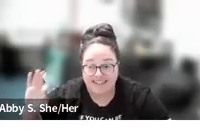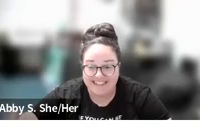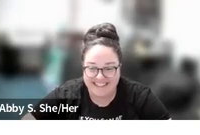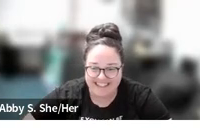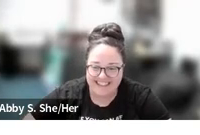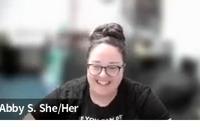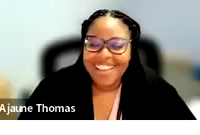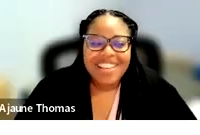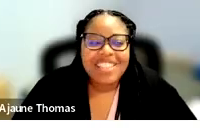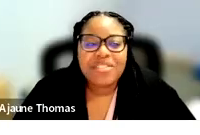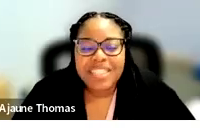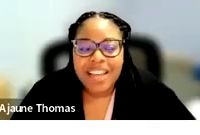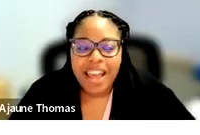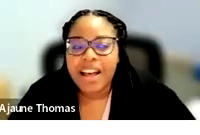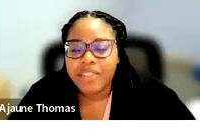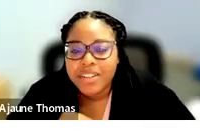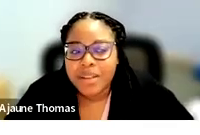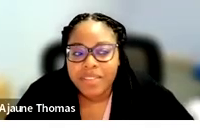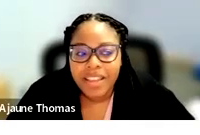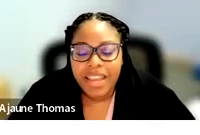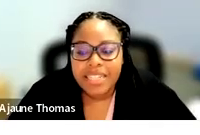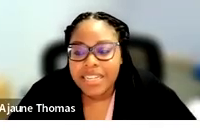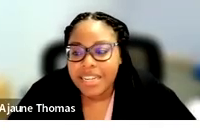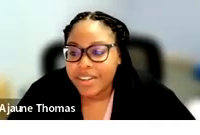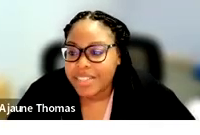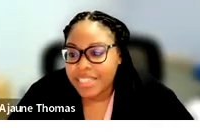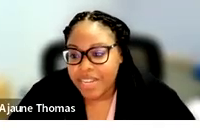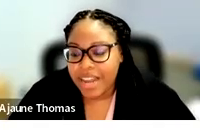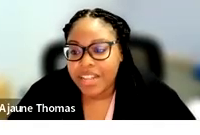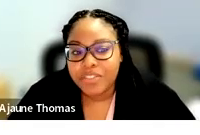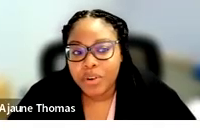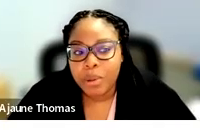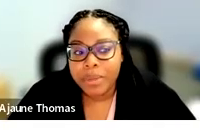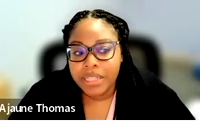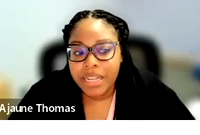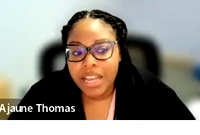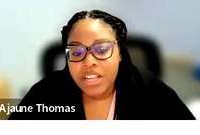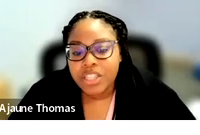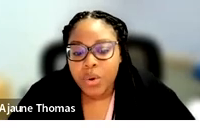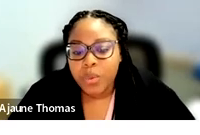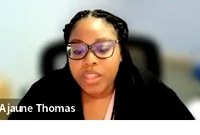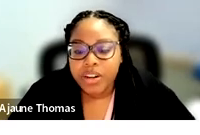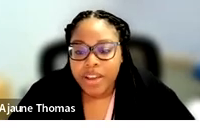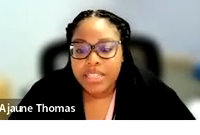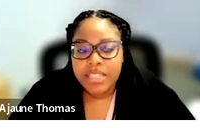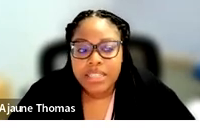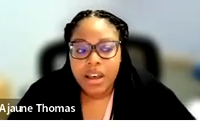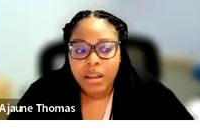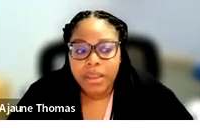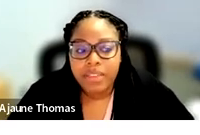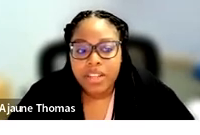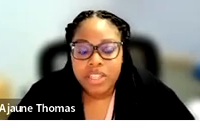that. So just to kind of cover some of the AT or assistive technology for mobility. So with your